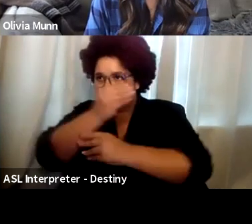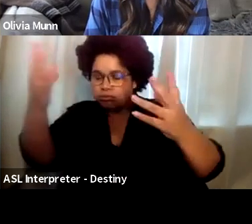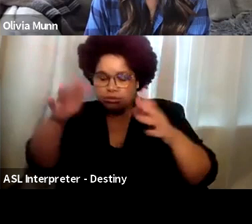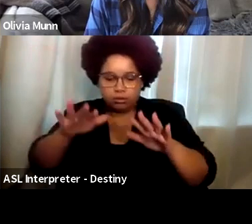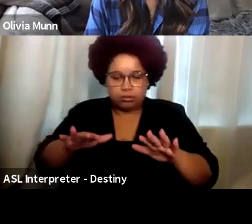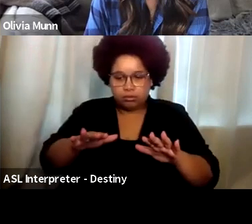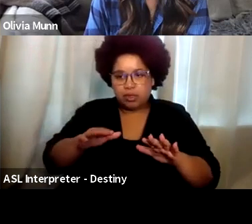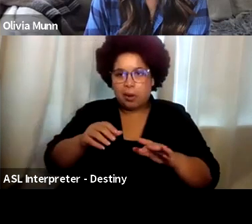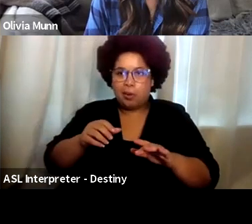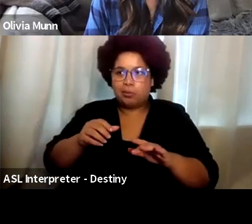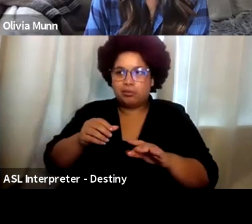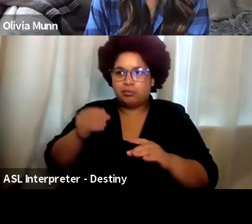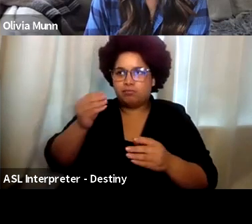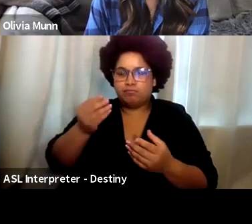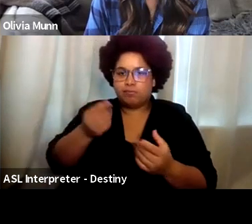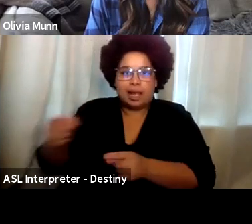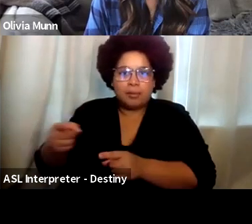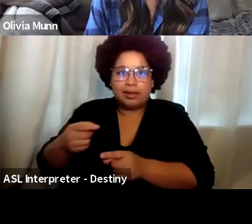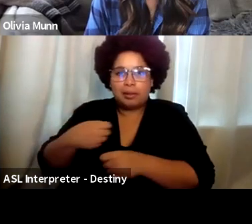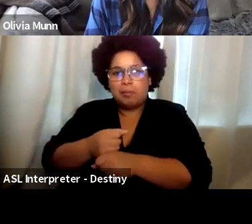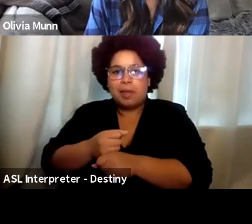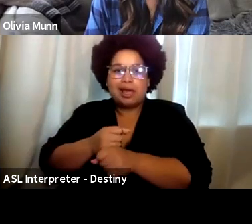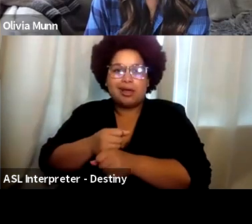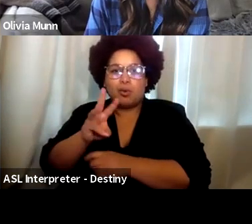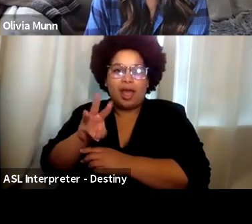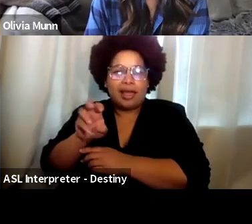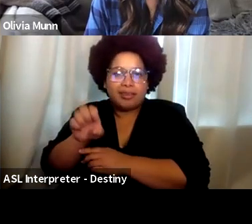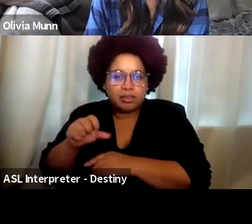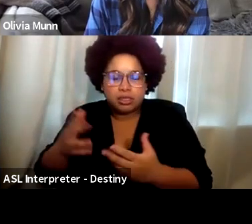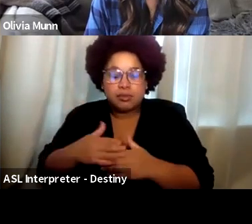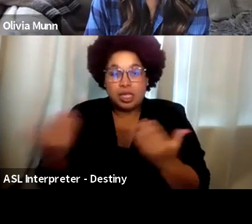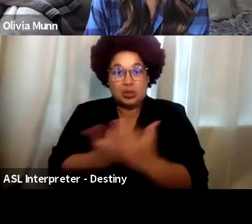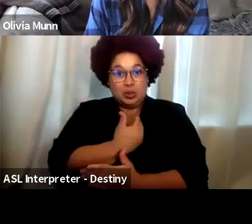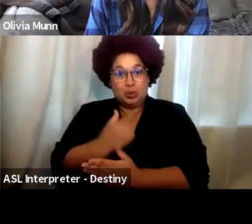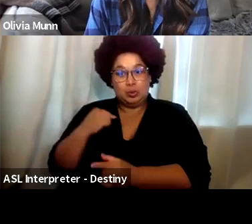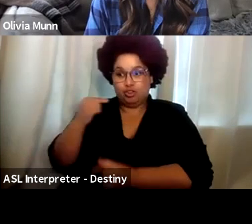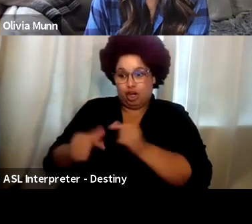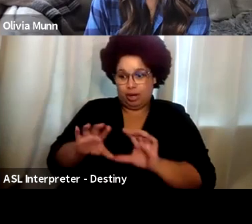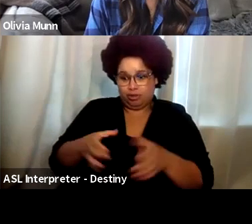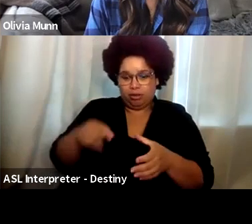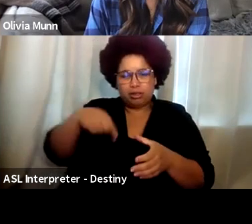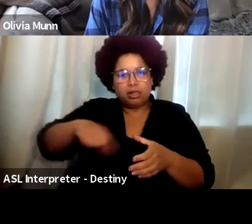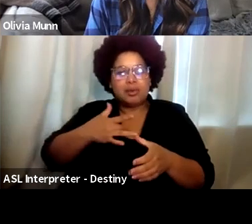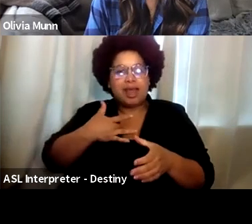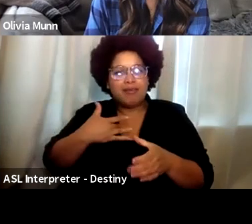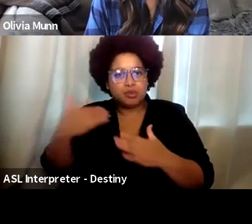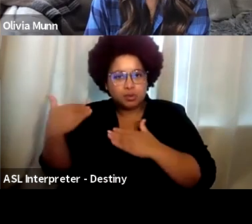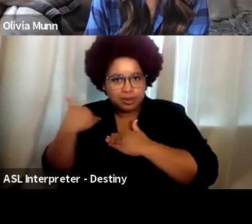I feel with this new generation and everything kind of amplifying, we have this sense of responsibility,